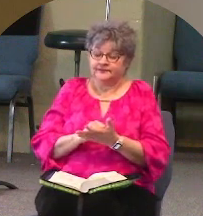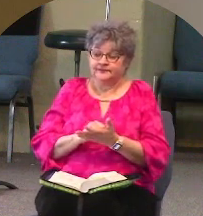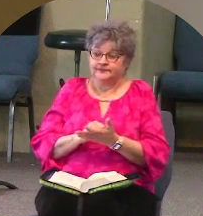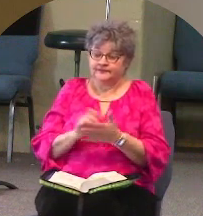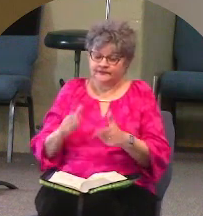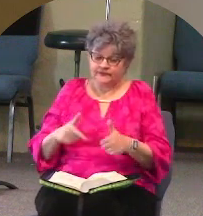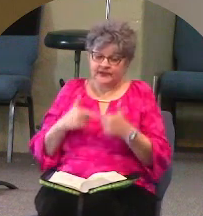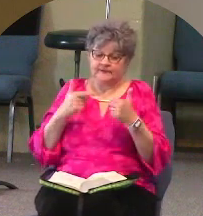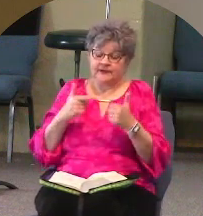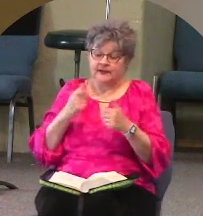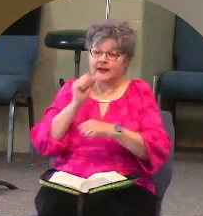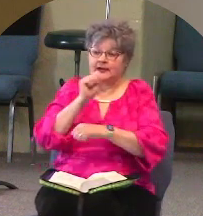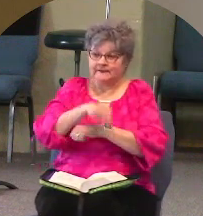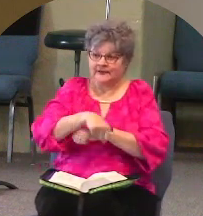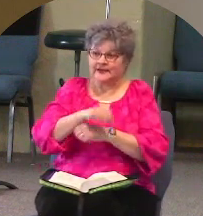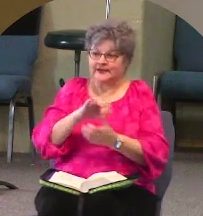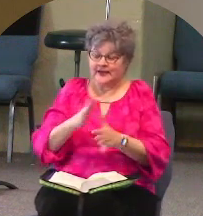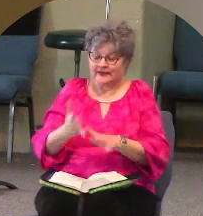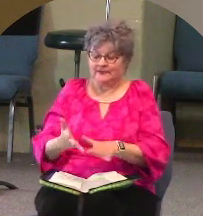living, I defeated death.